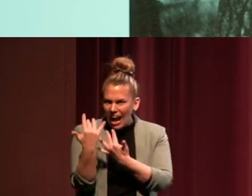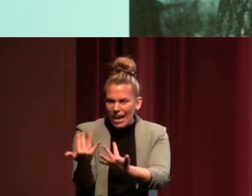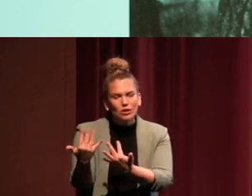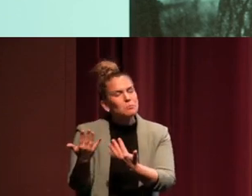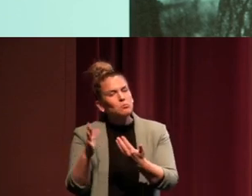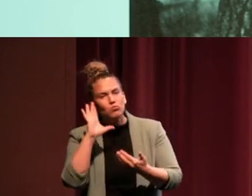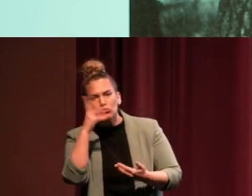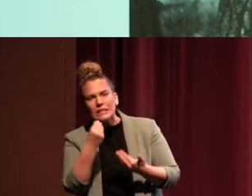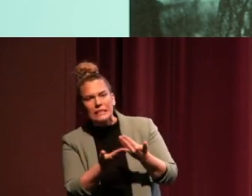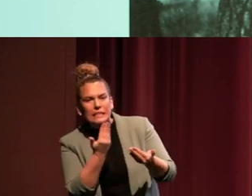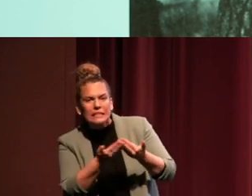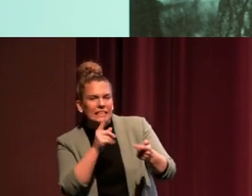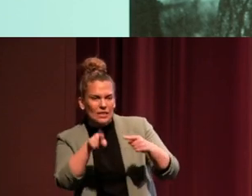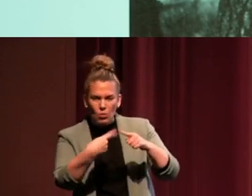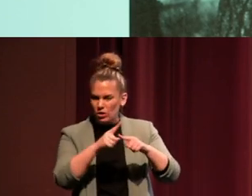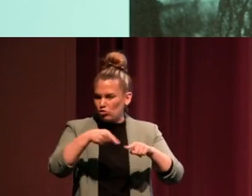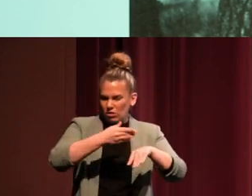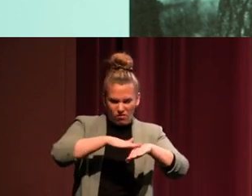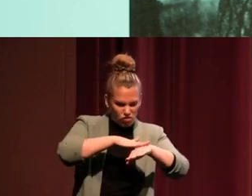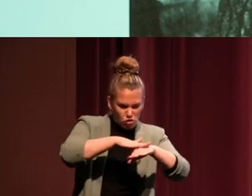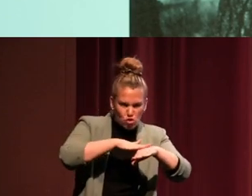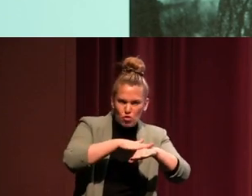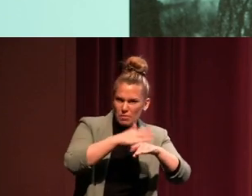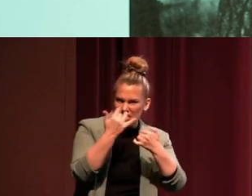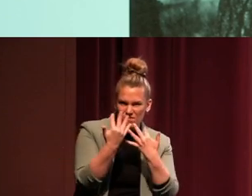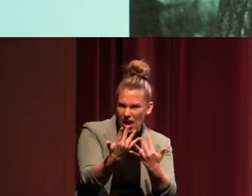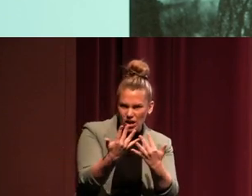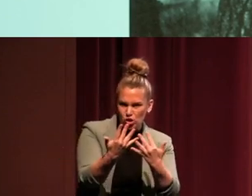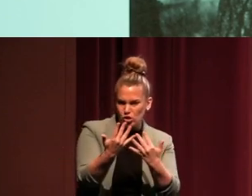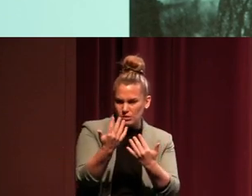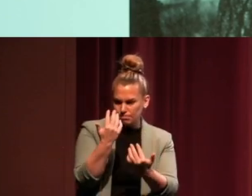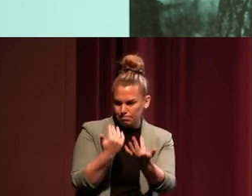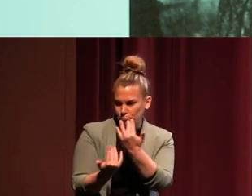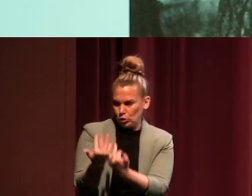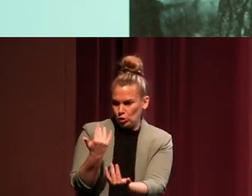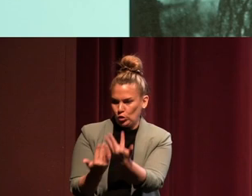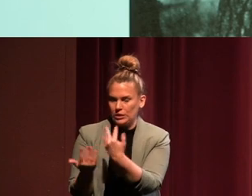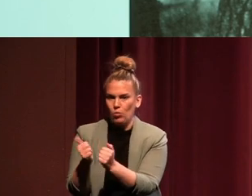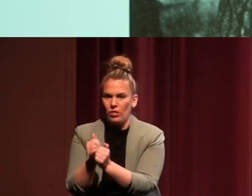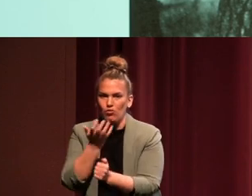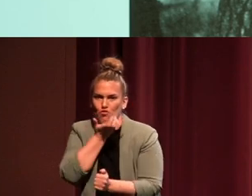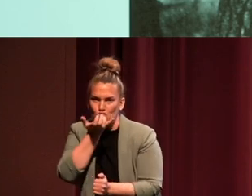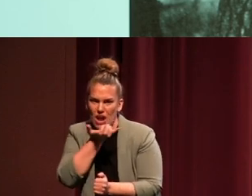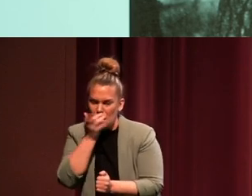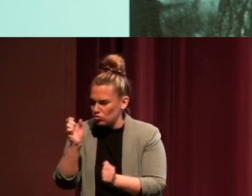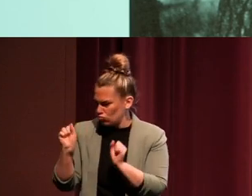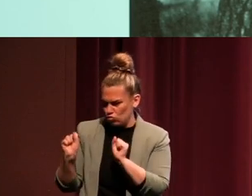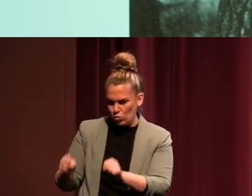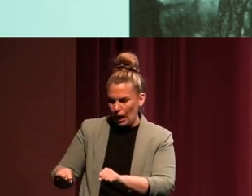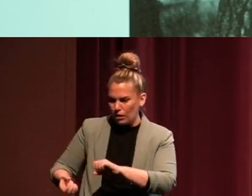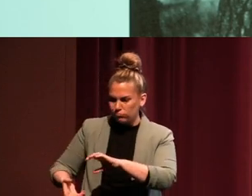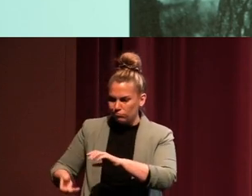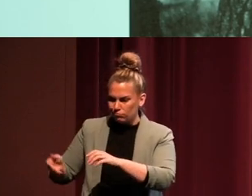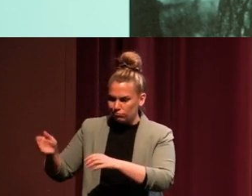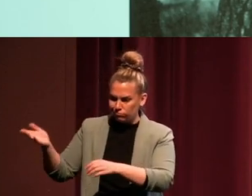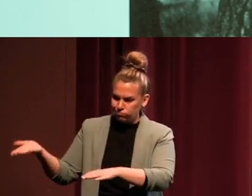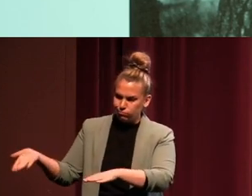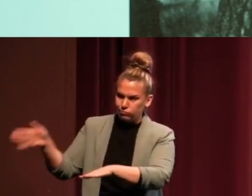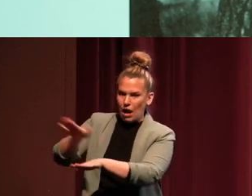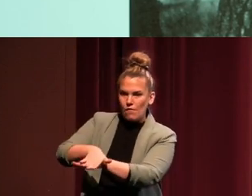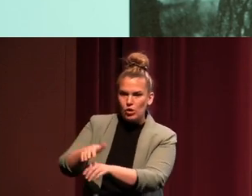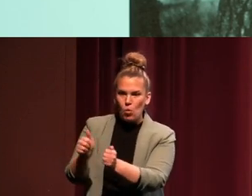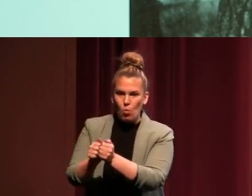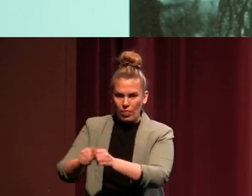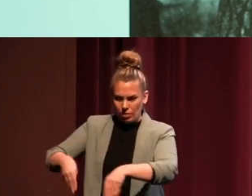those days when it was just surface fires burning through grass. You could put out the fire with a coat or a blanket. He's